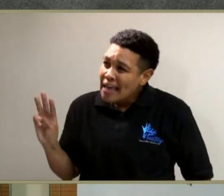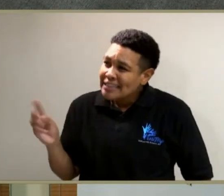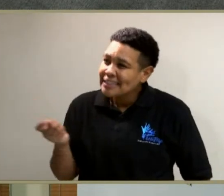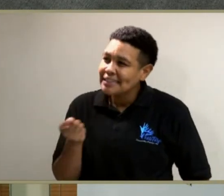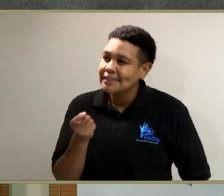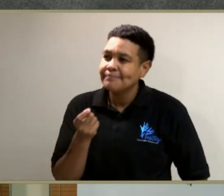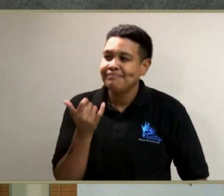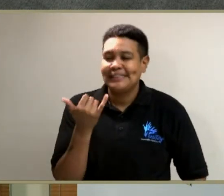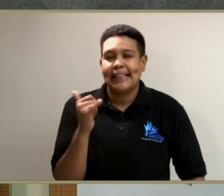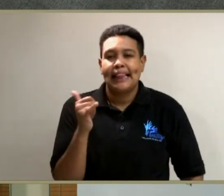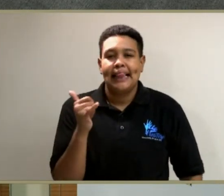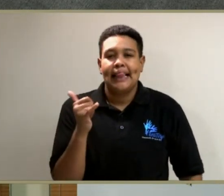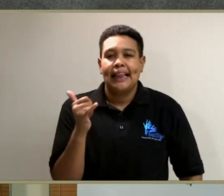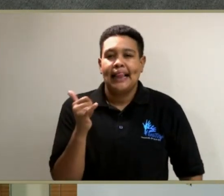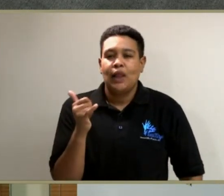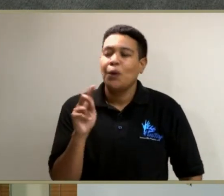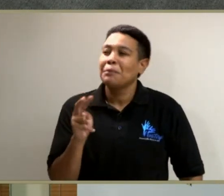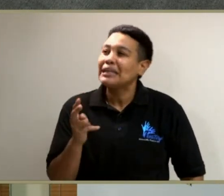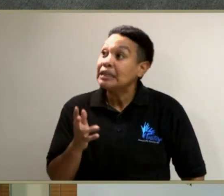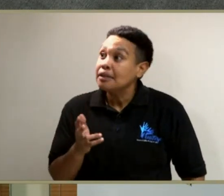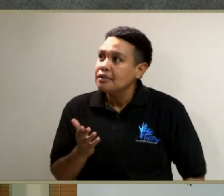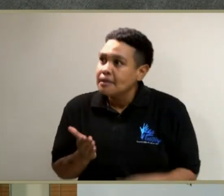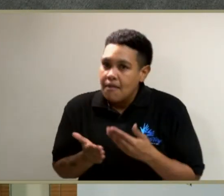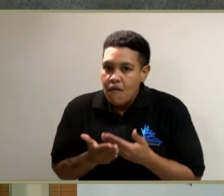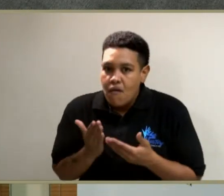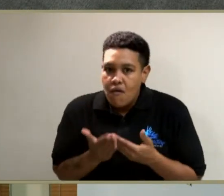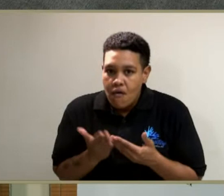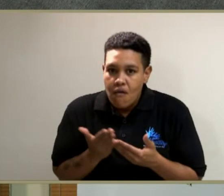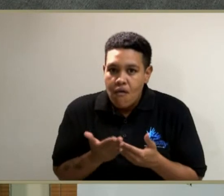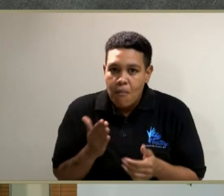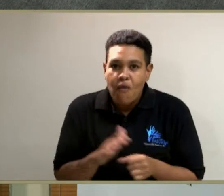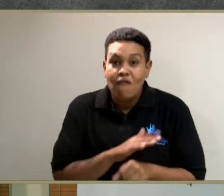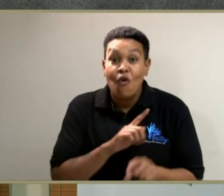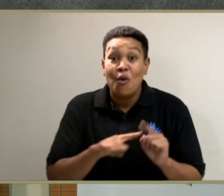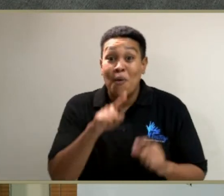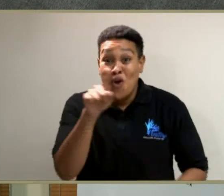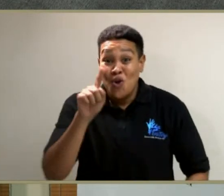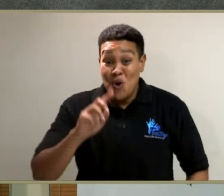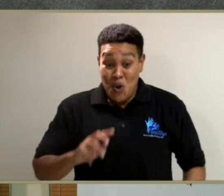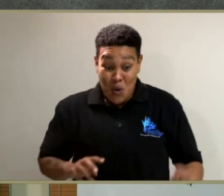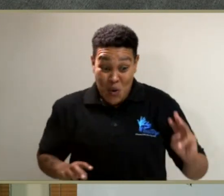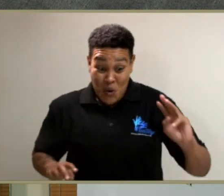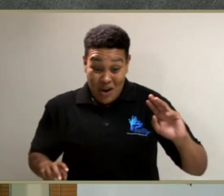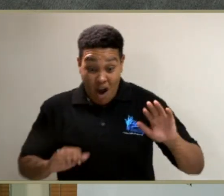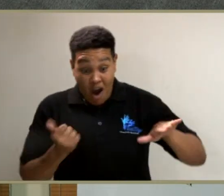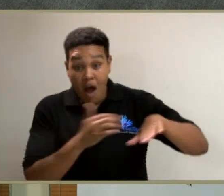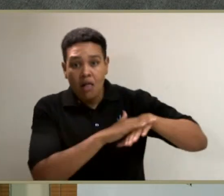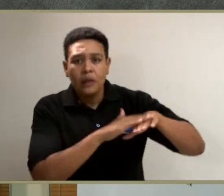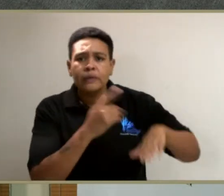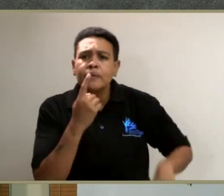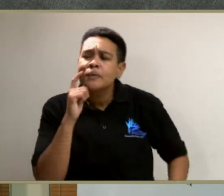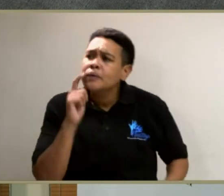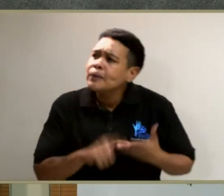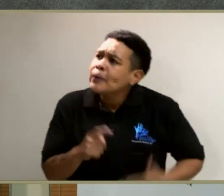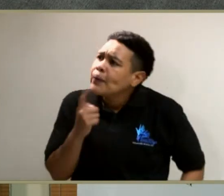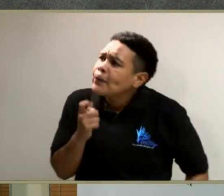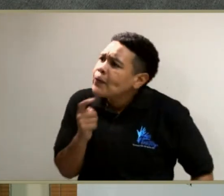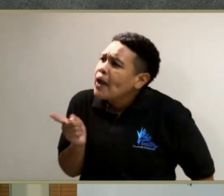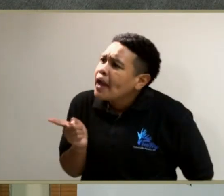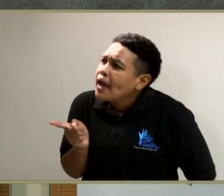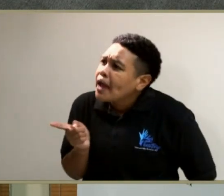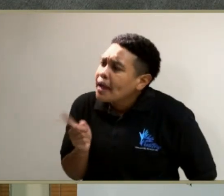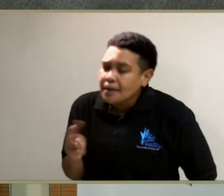zone. So all our hospitals now are being challenged for bed spaces for COVID patients. Many of